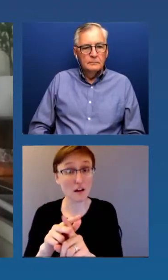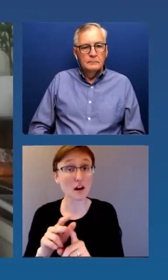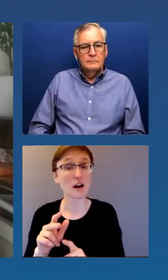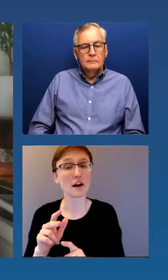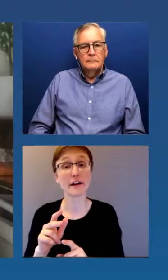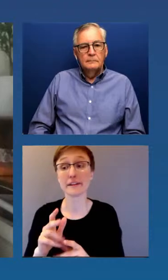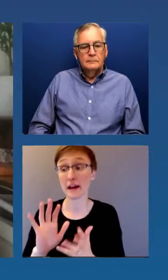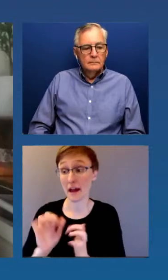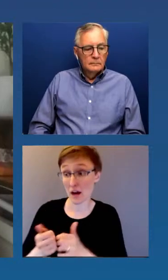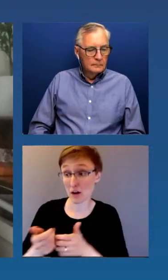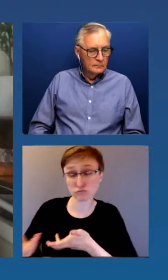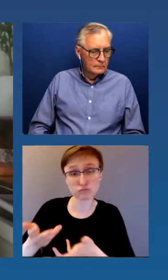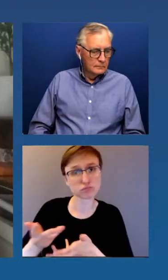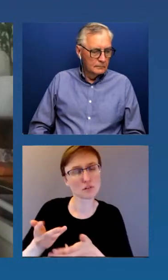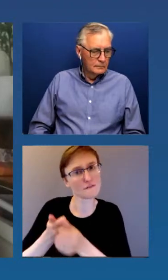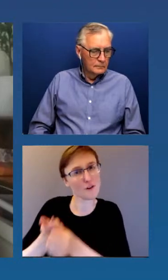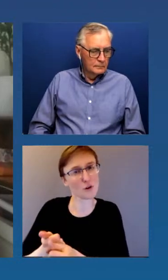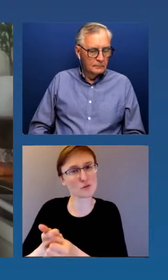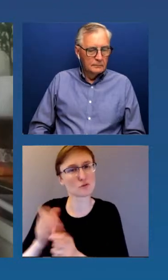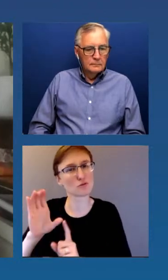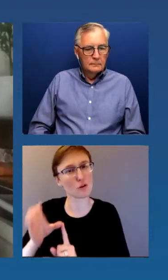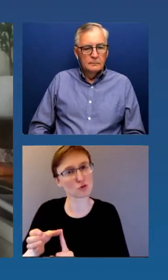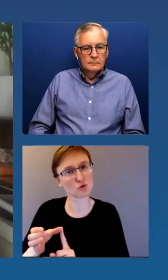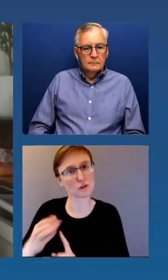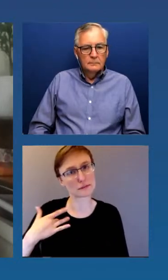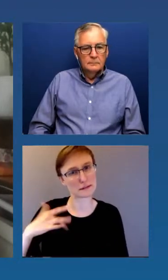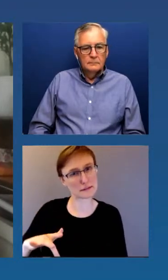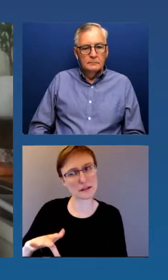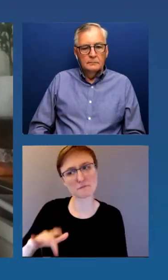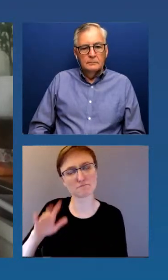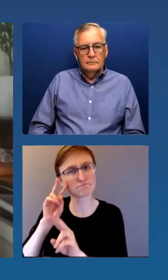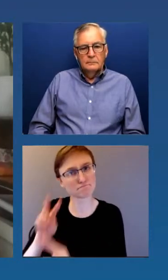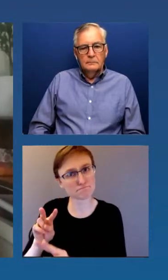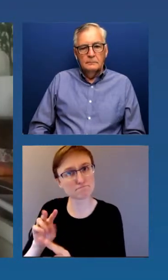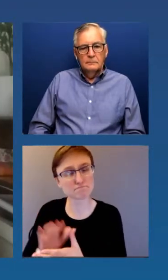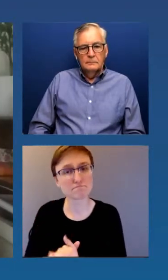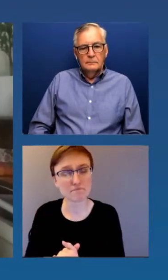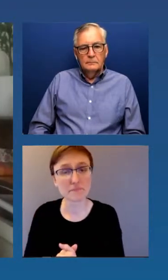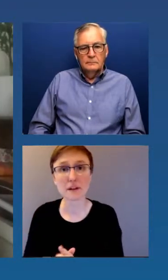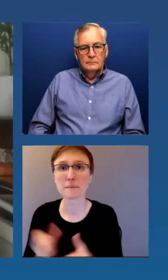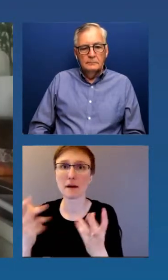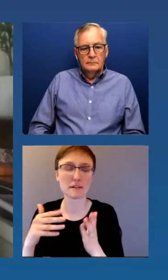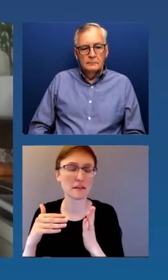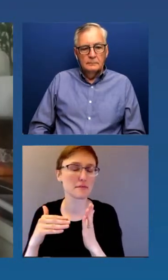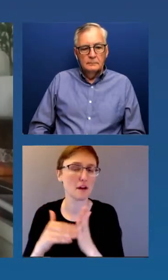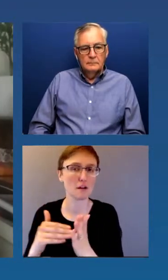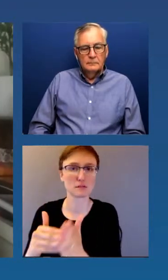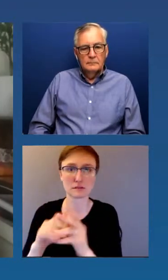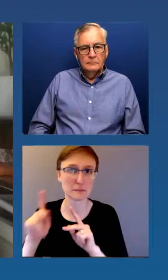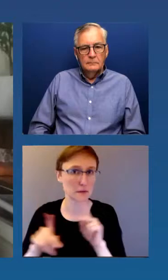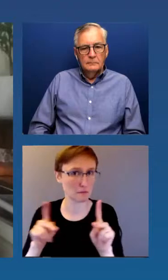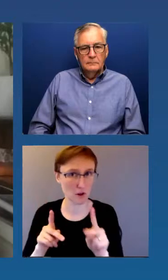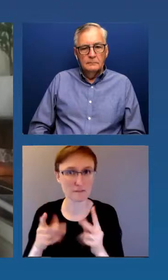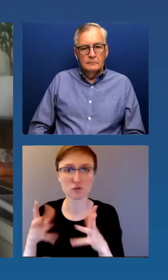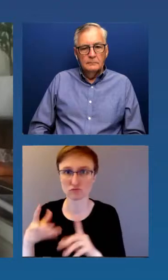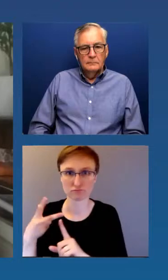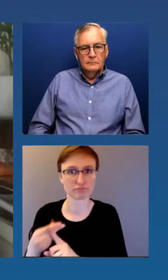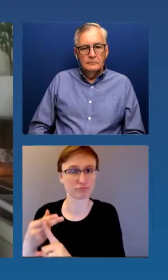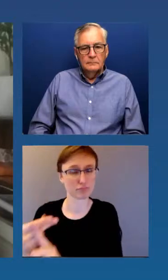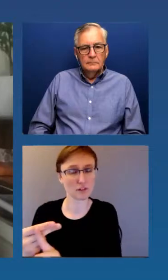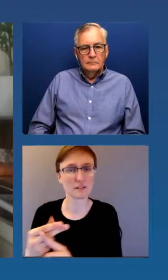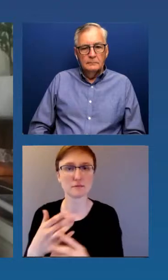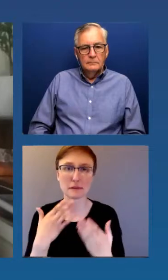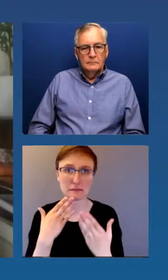of the work we did. Thousands were vaccinated through these dedicated clinics. These and other efforts made a much needed